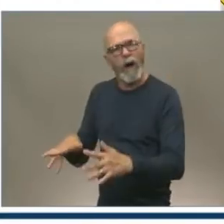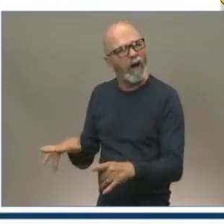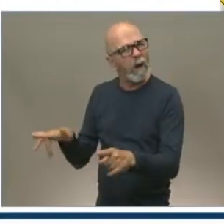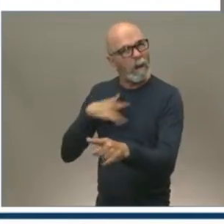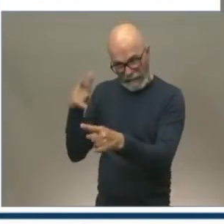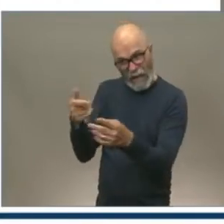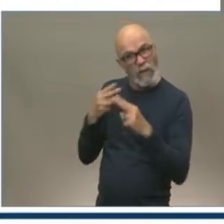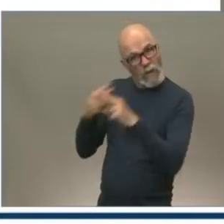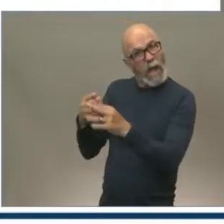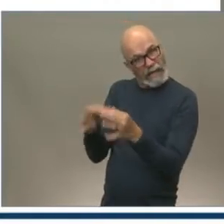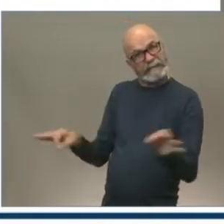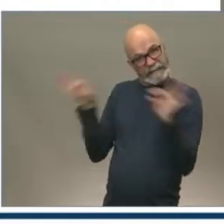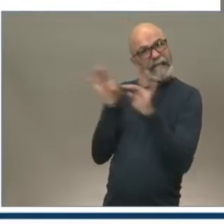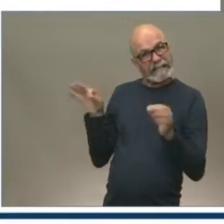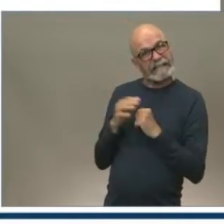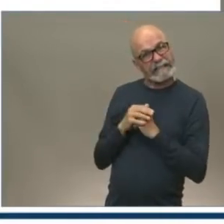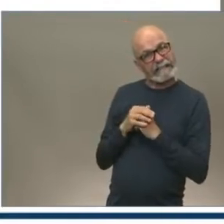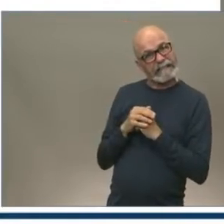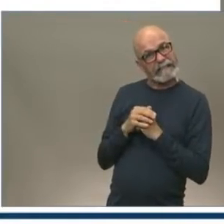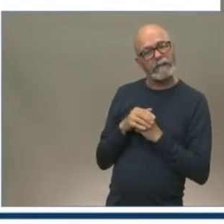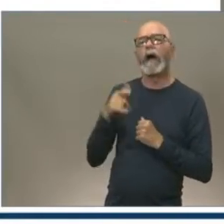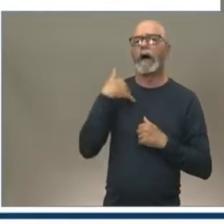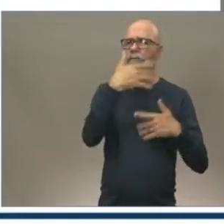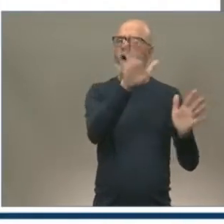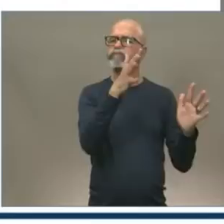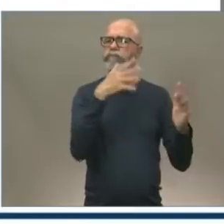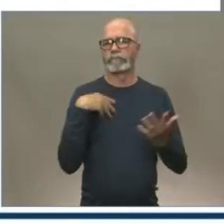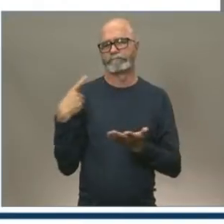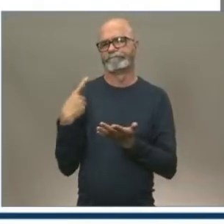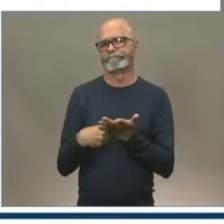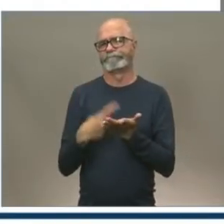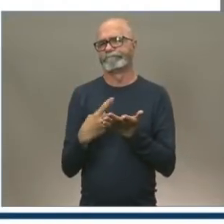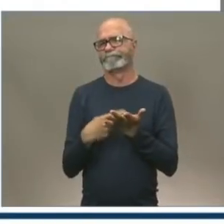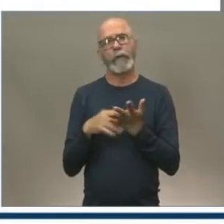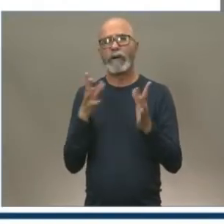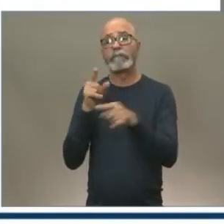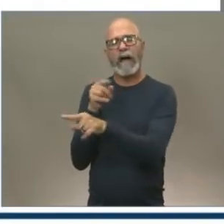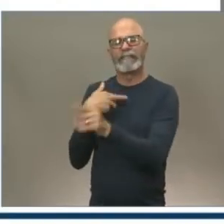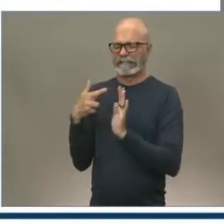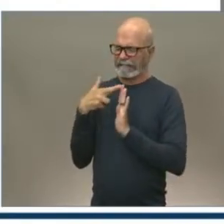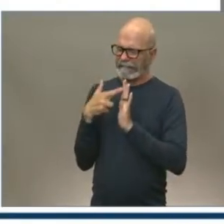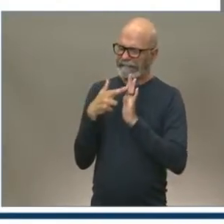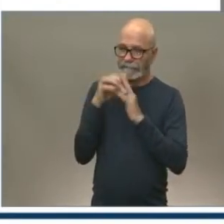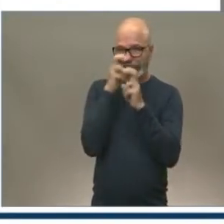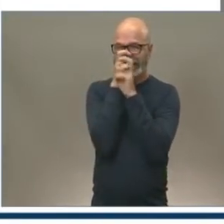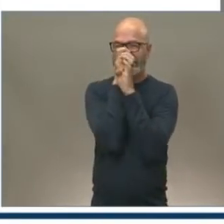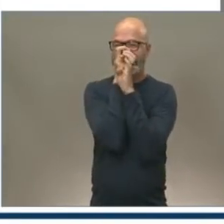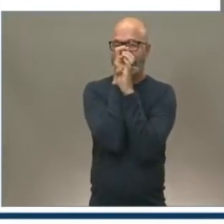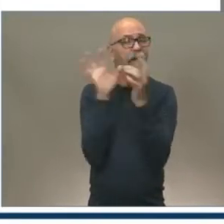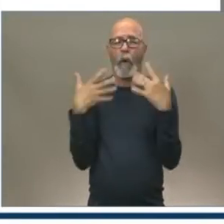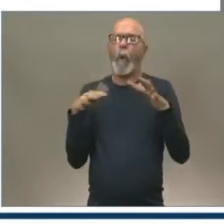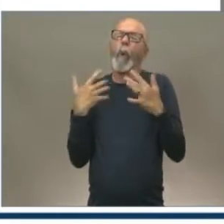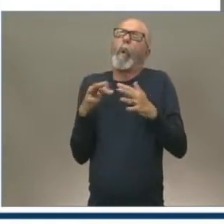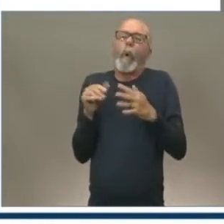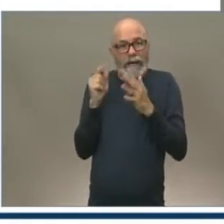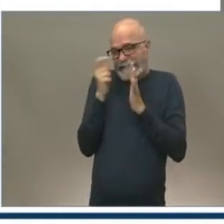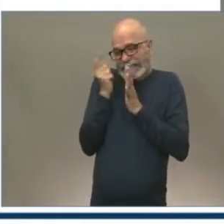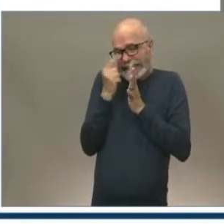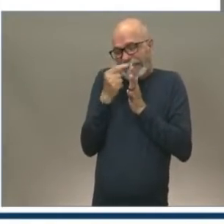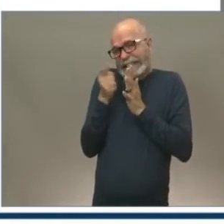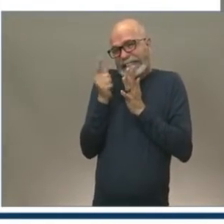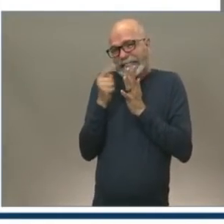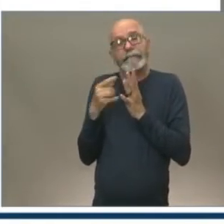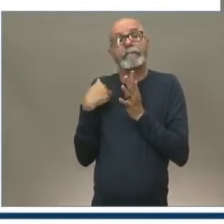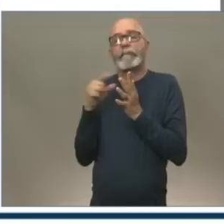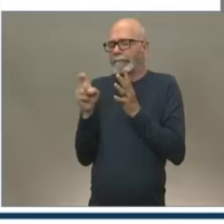with that. They have a very strict protocol, and they essentially, if they come here, they will be in a bubble that they will have